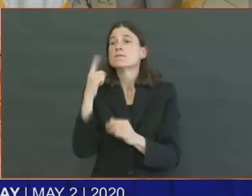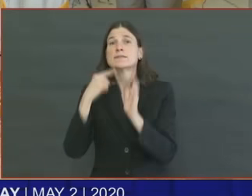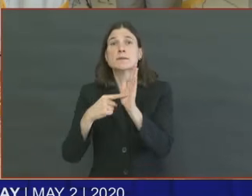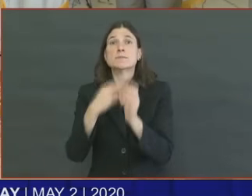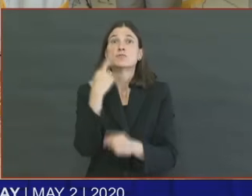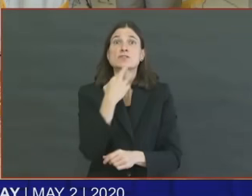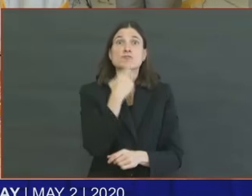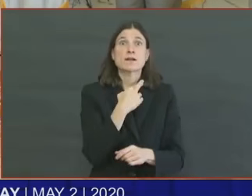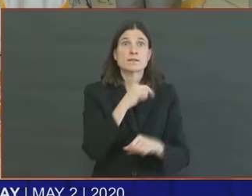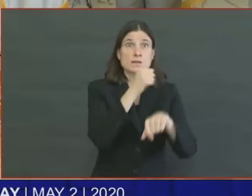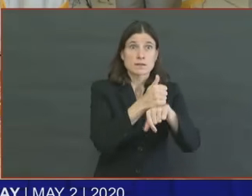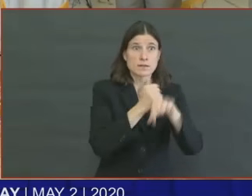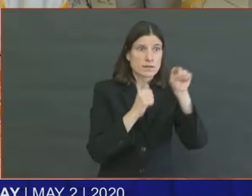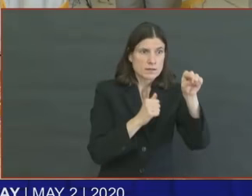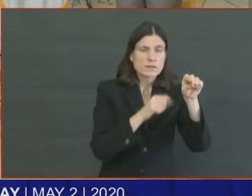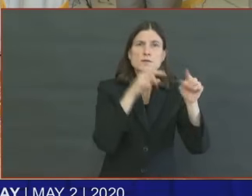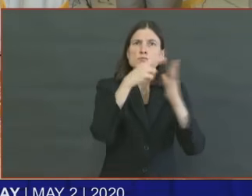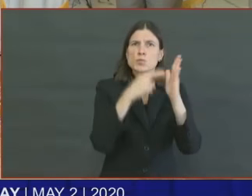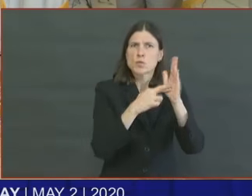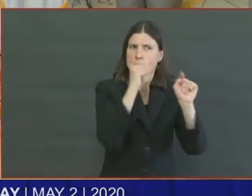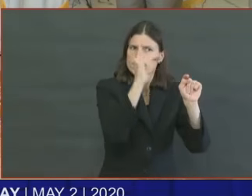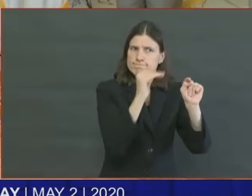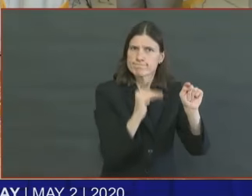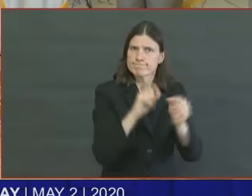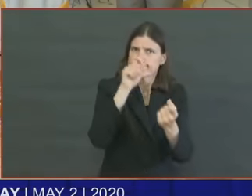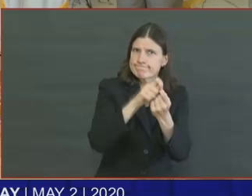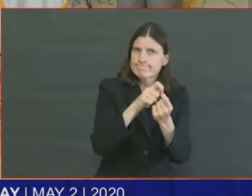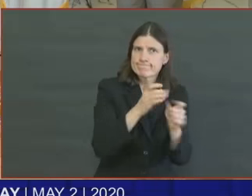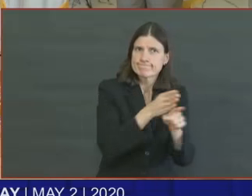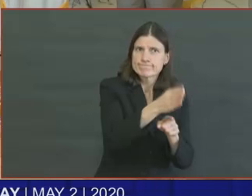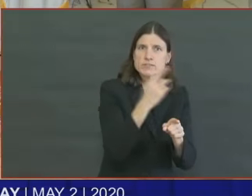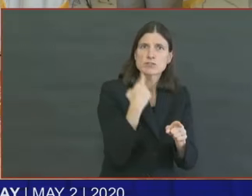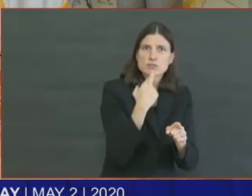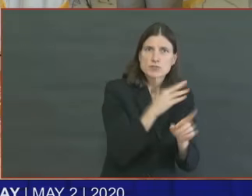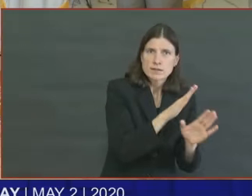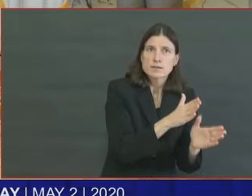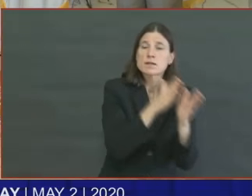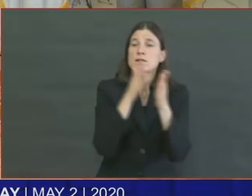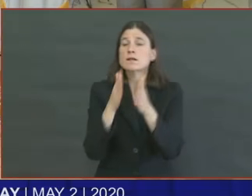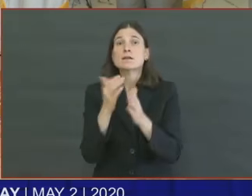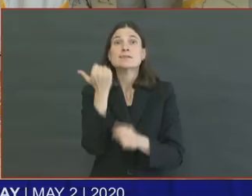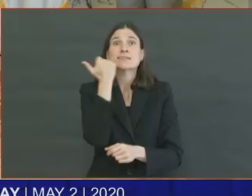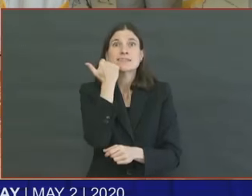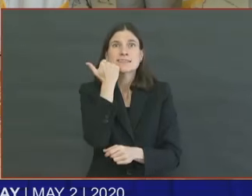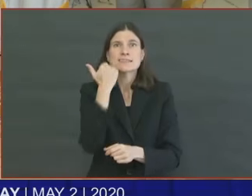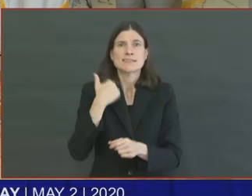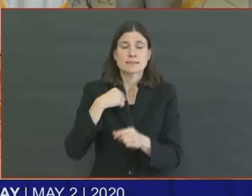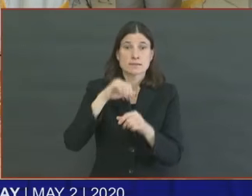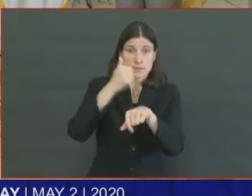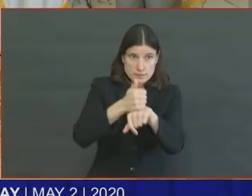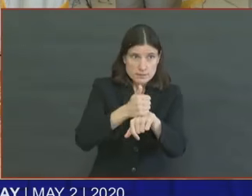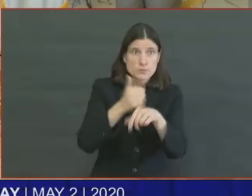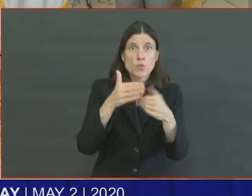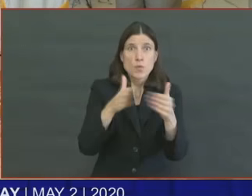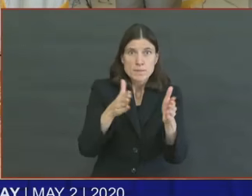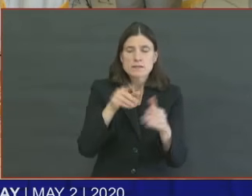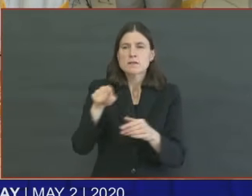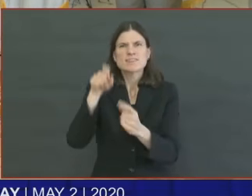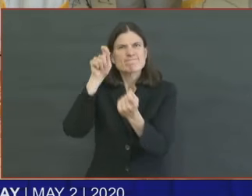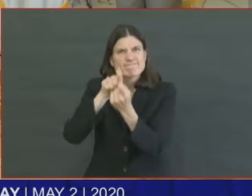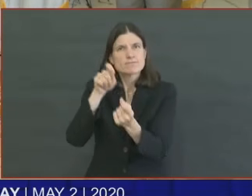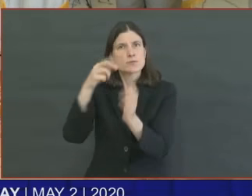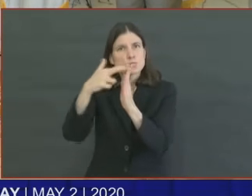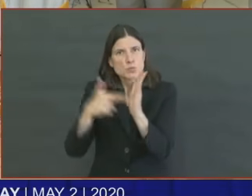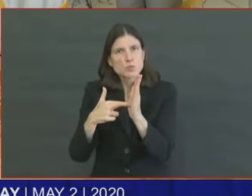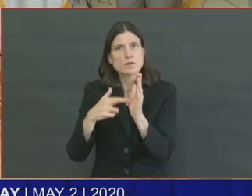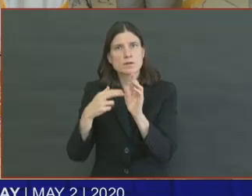transportation, retail operations, dentist offices, office buildings, on and on and on, and